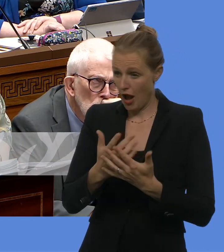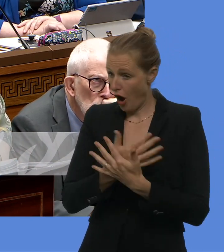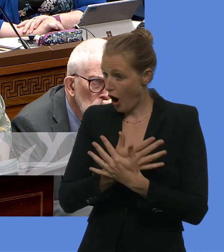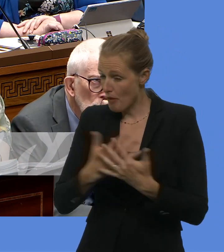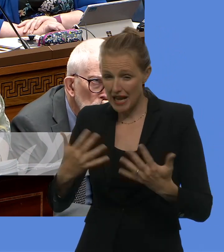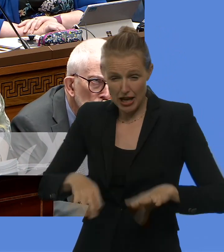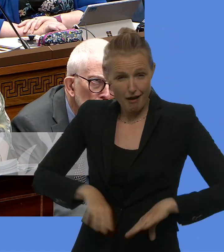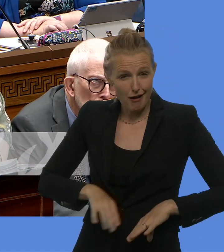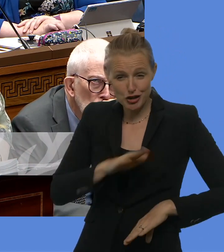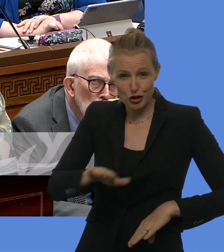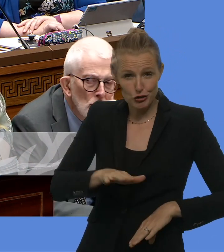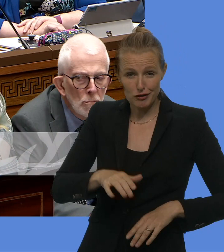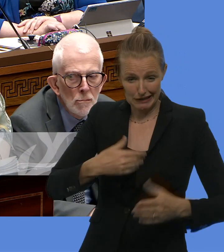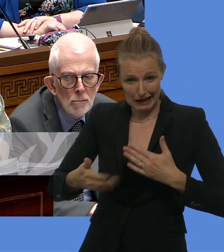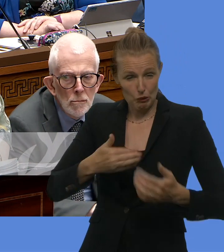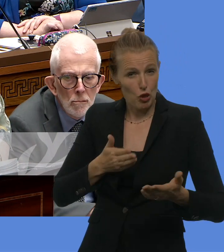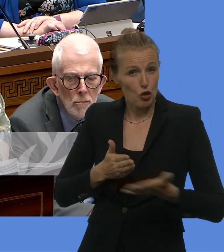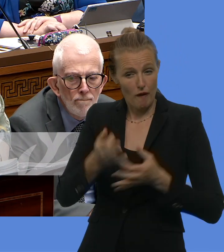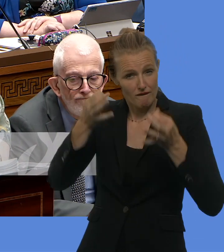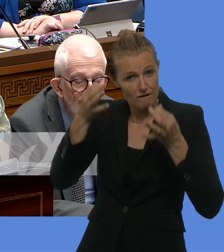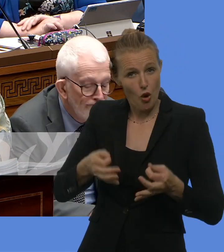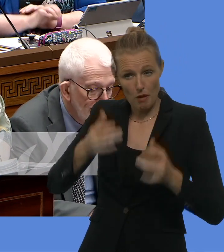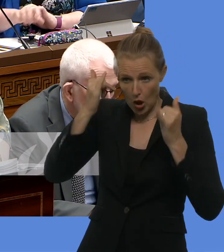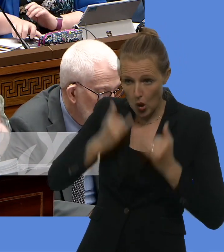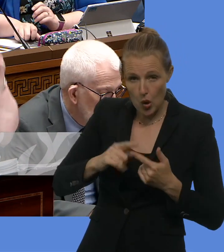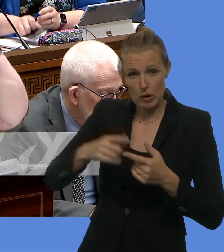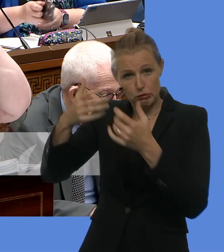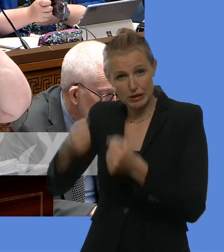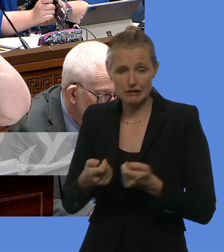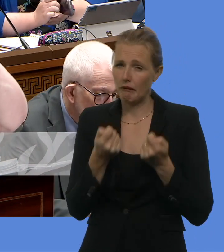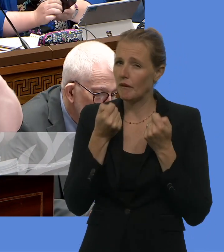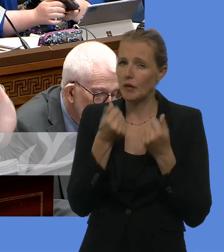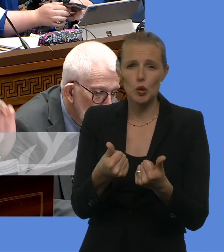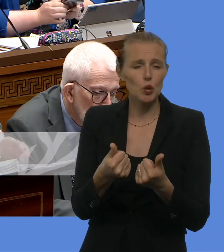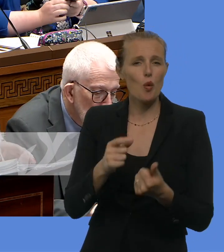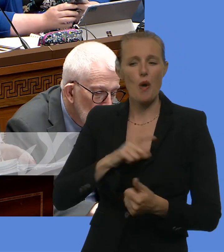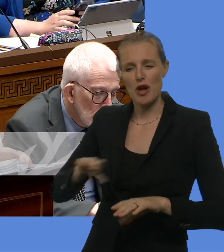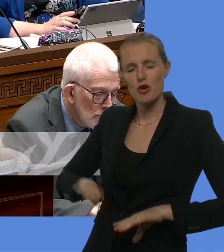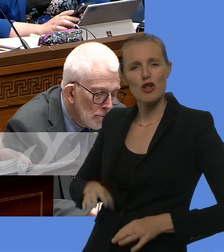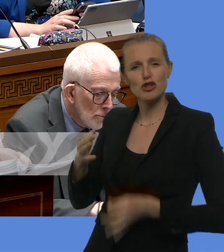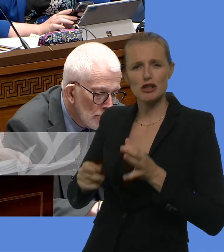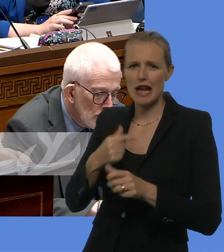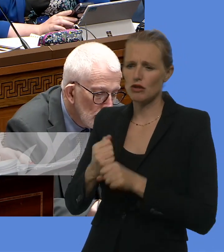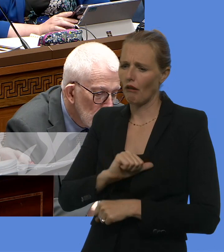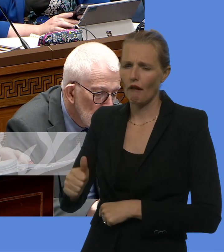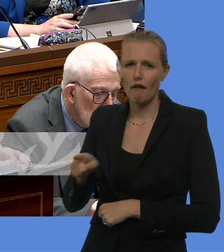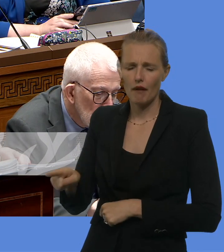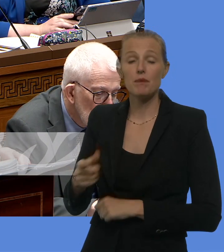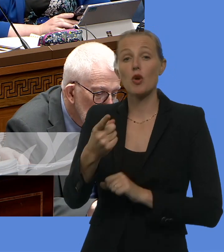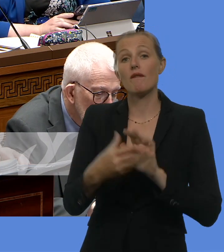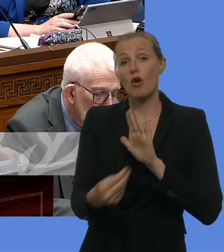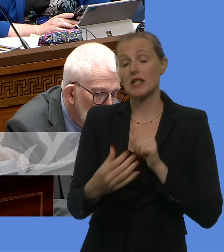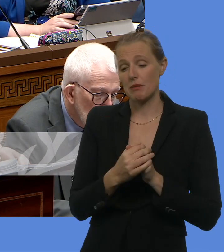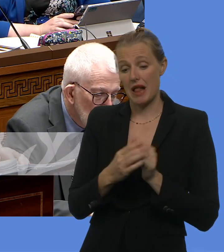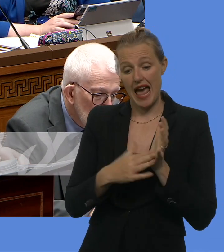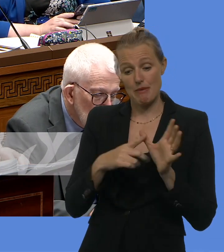few young children are currently dealt with through the formal justice system, thanks to the work of the Youth Justice Agency. So, for example, if